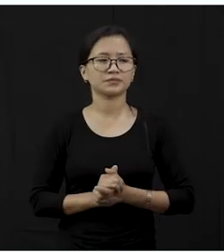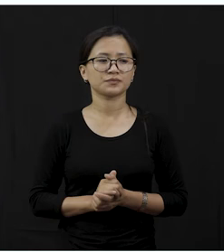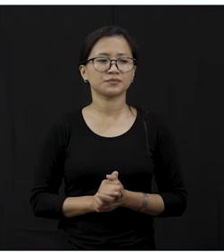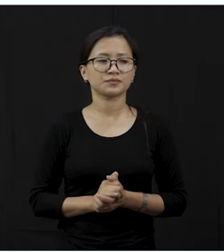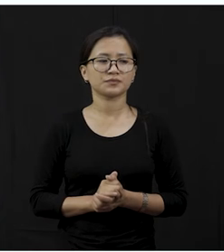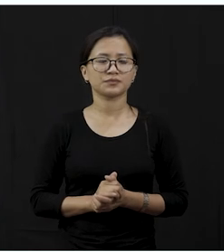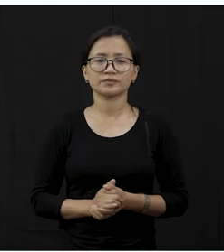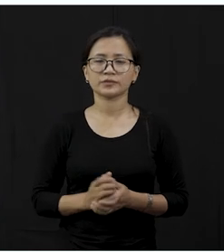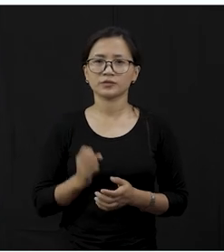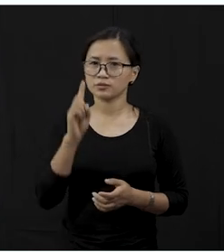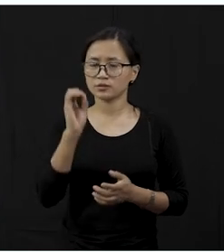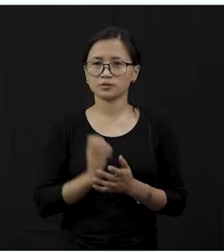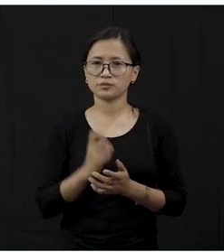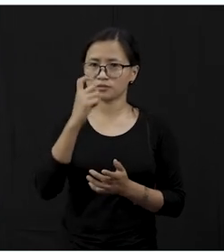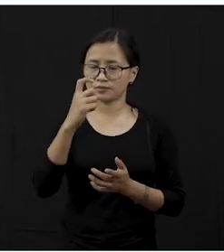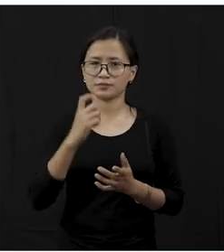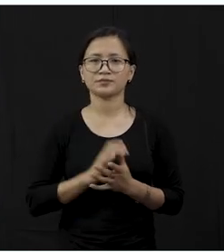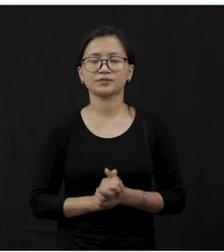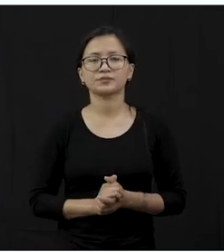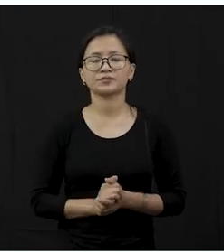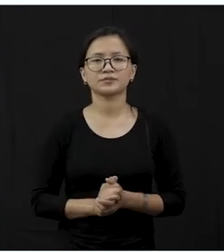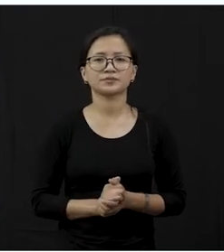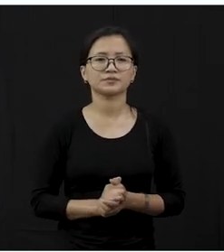tens. Okay.